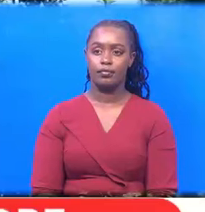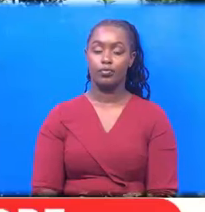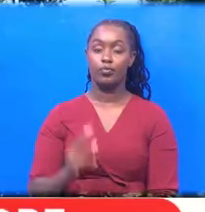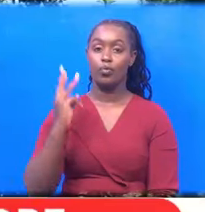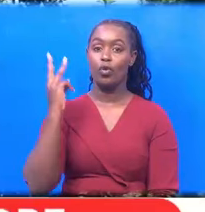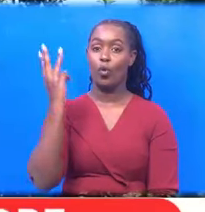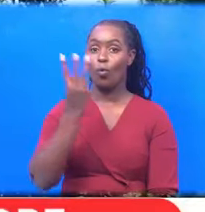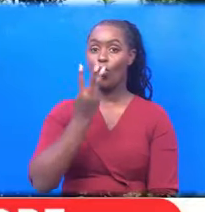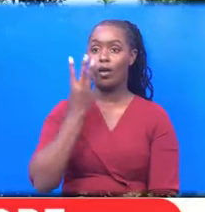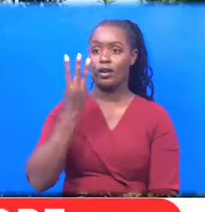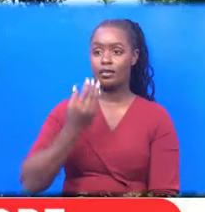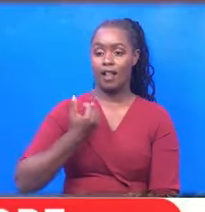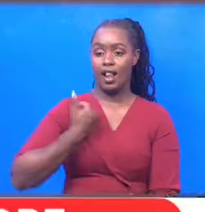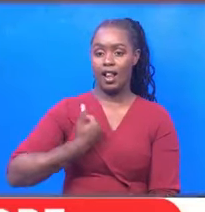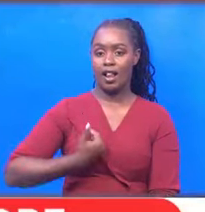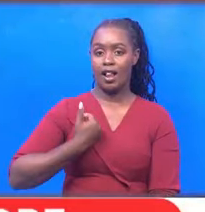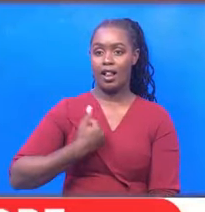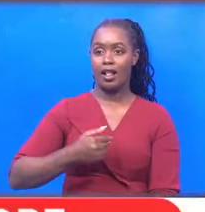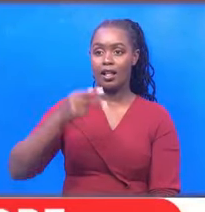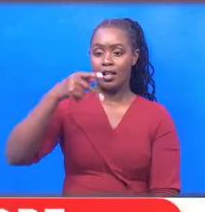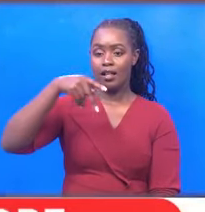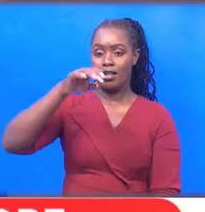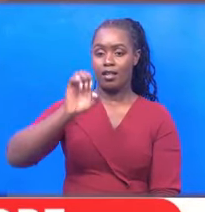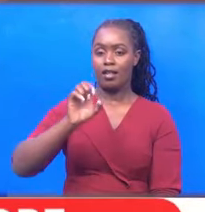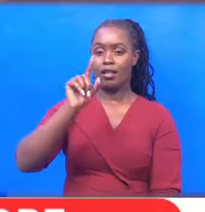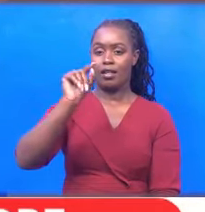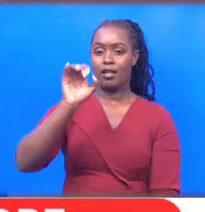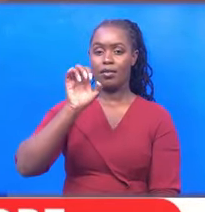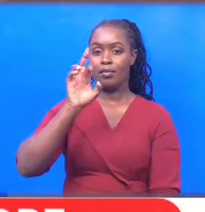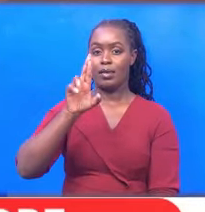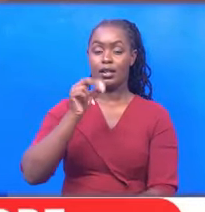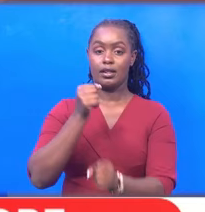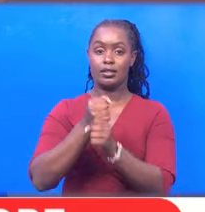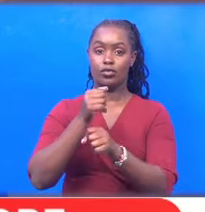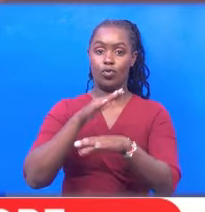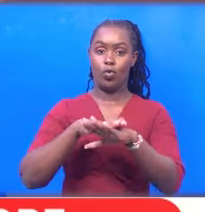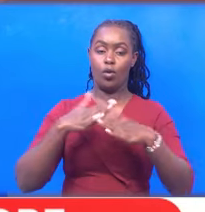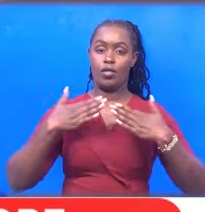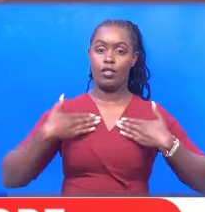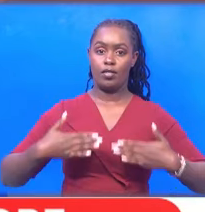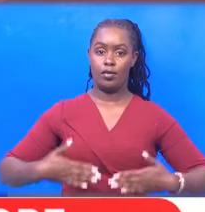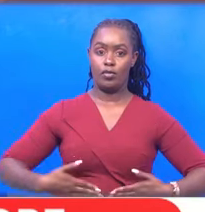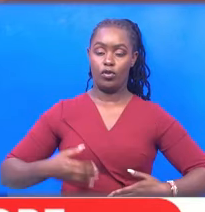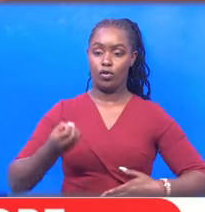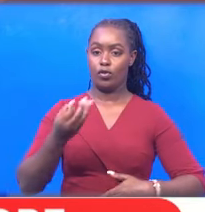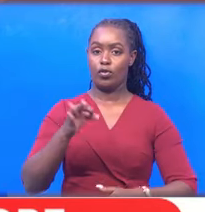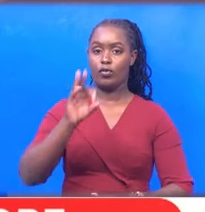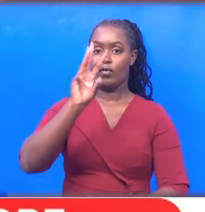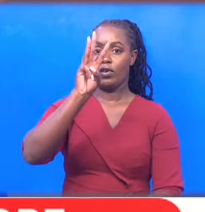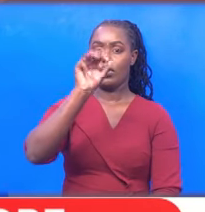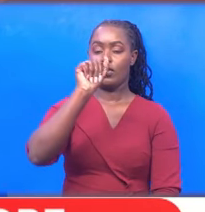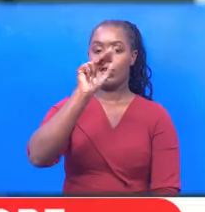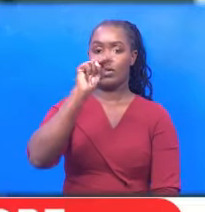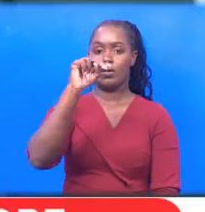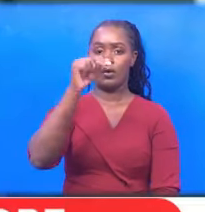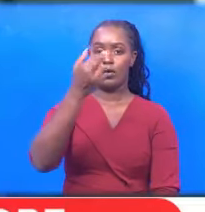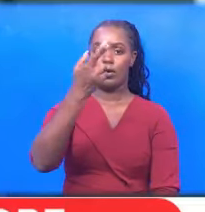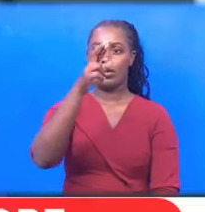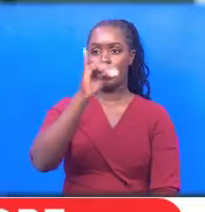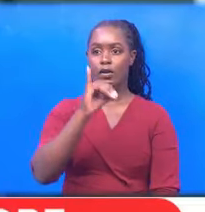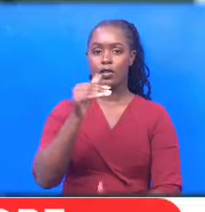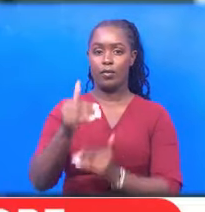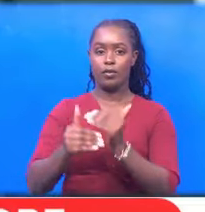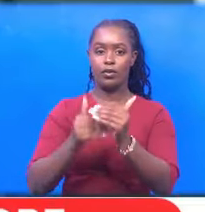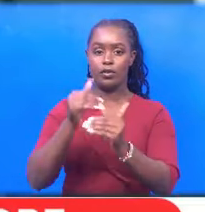Wednesday, pathologist Peter Ndwega led the autopsy process on the body of the late Grace Wangari at Nairobi's City Mortuary. The process that took more than